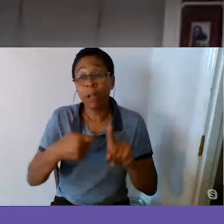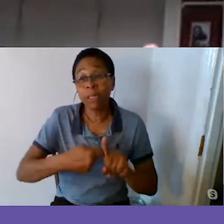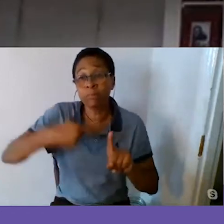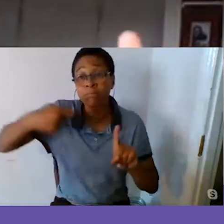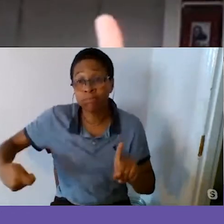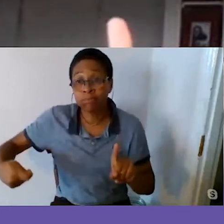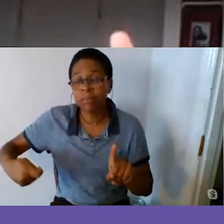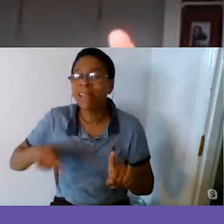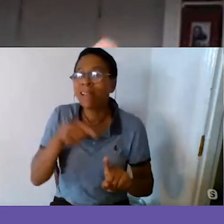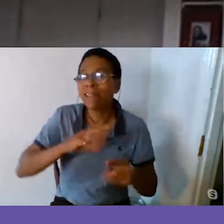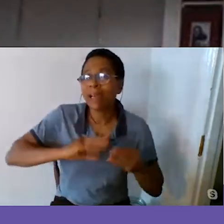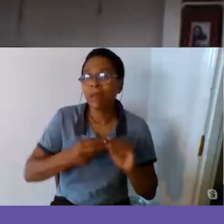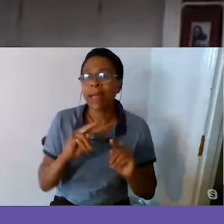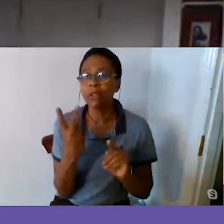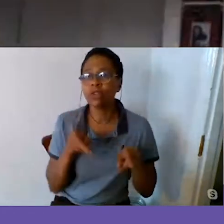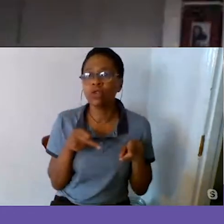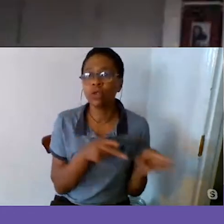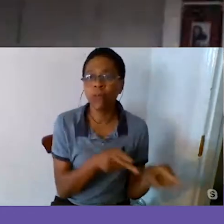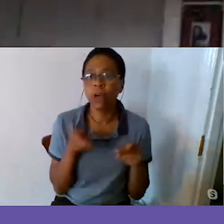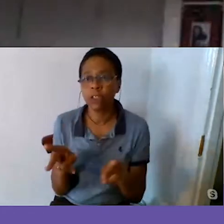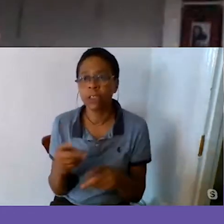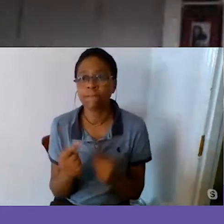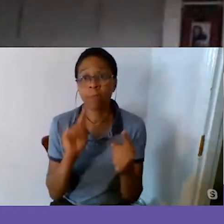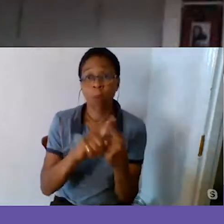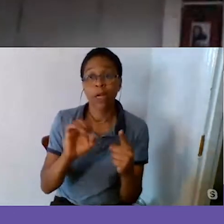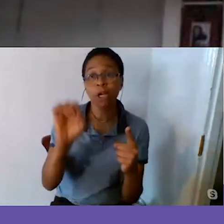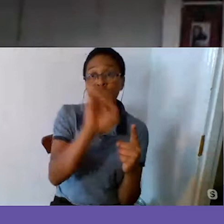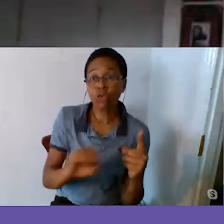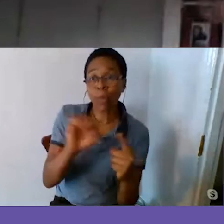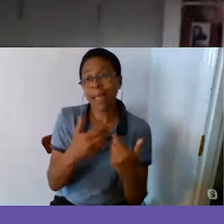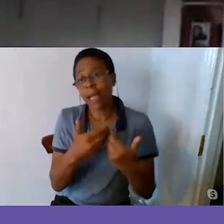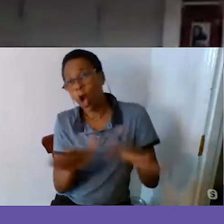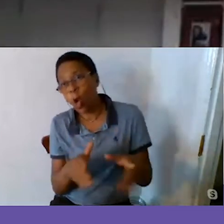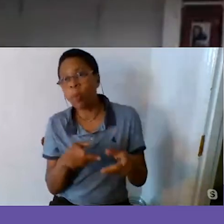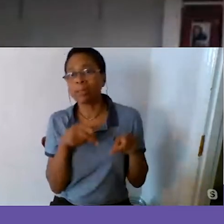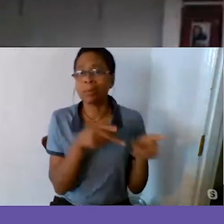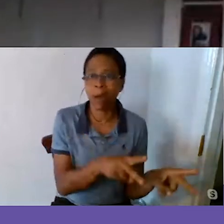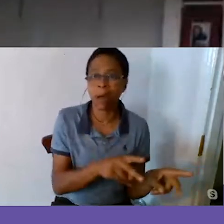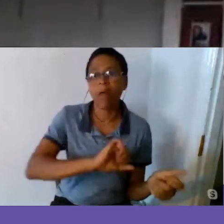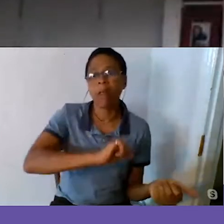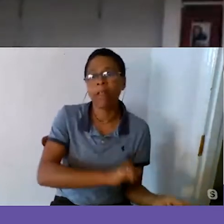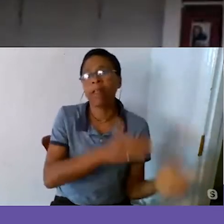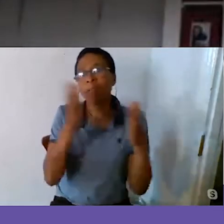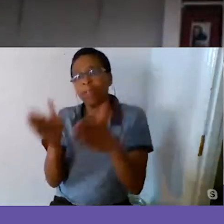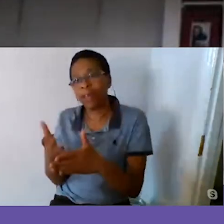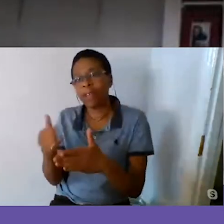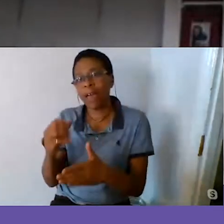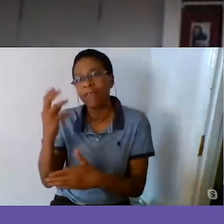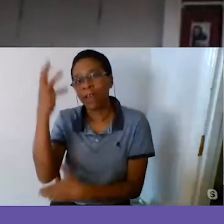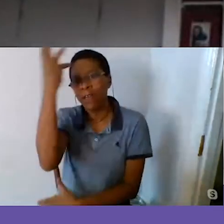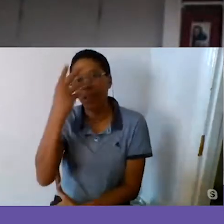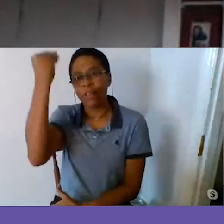They'll have their European open, like, version, and then they'll have their Arab version. And the